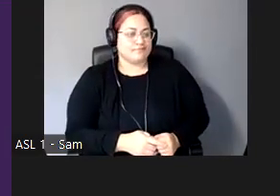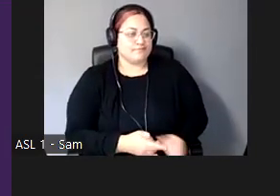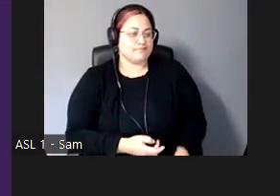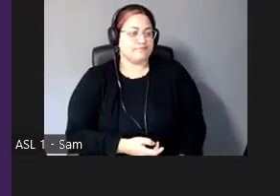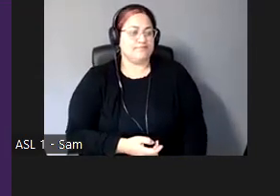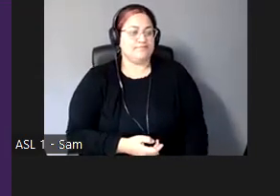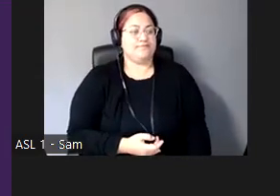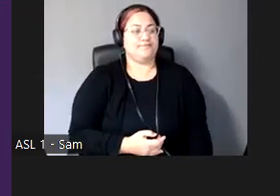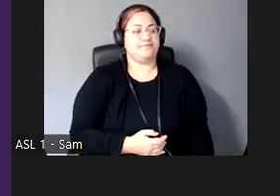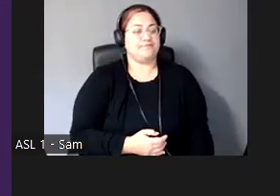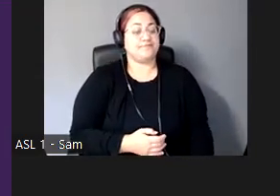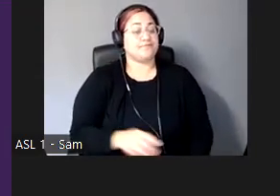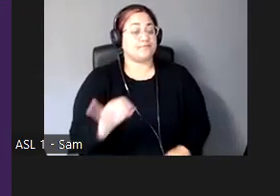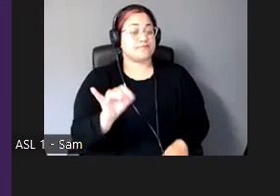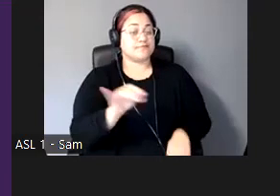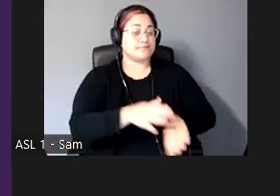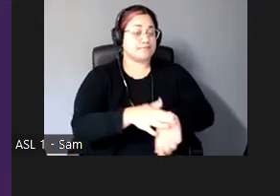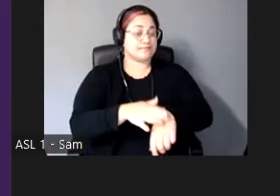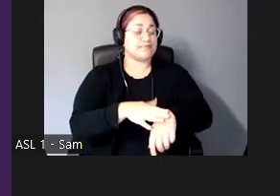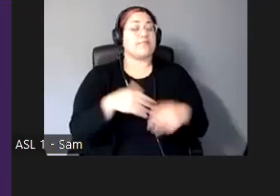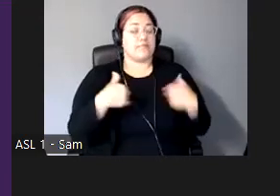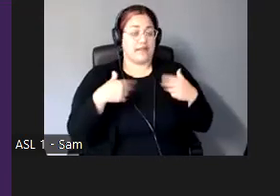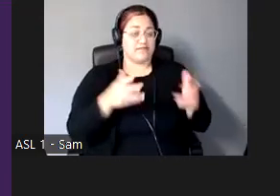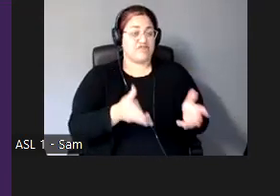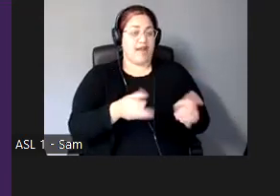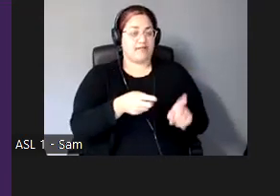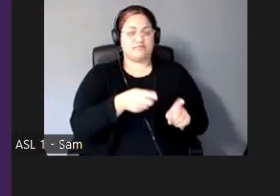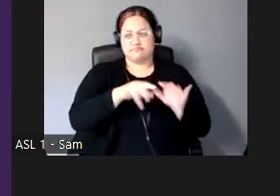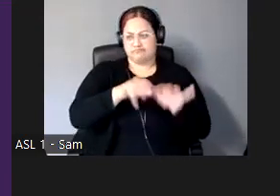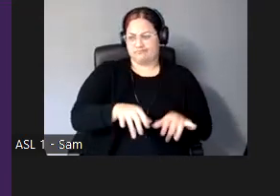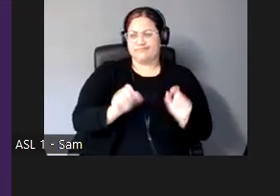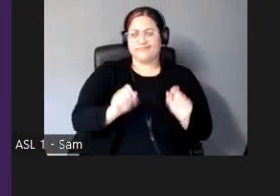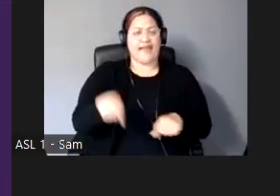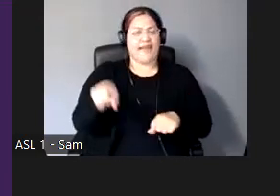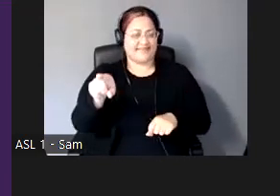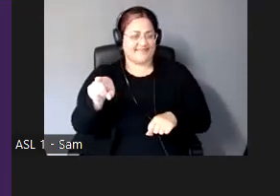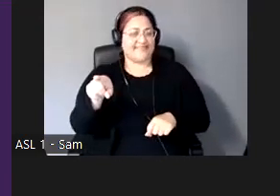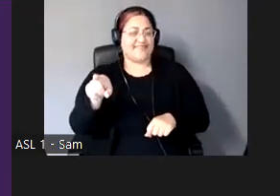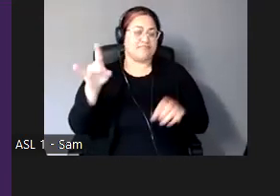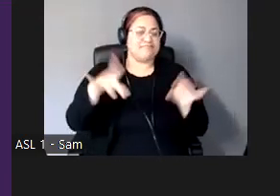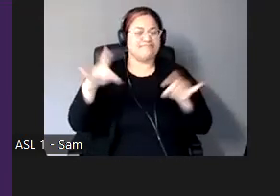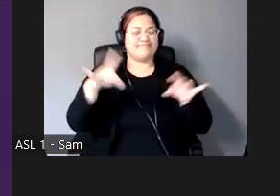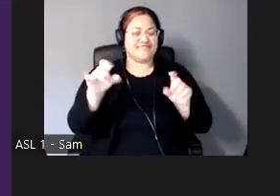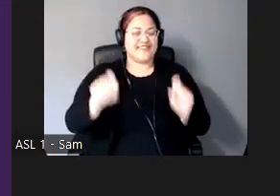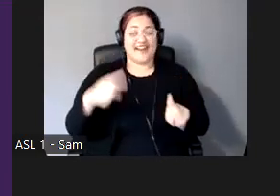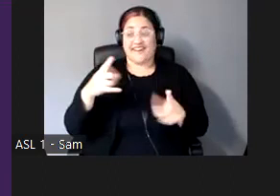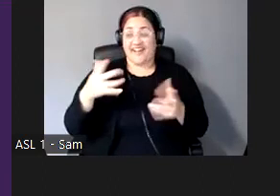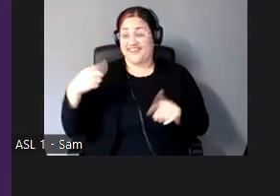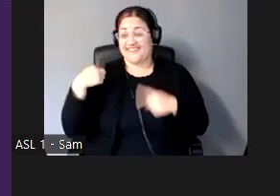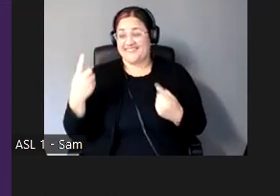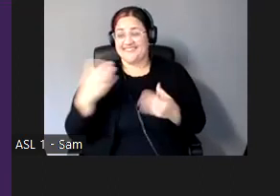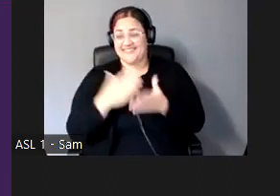Just a reminder, as I mentioned, there is a chat box. So I see people have been putting little chats in the chat box. If you